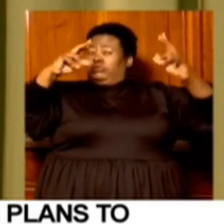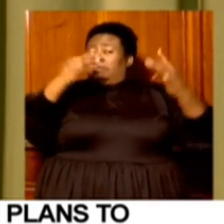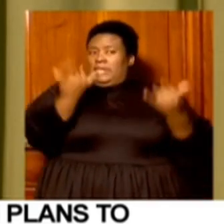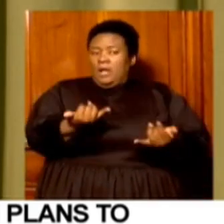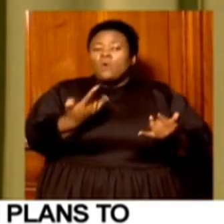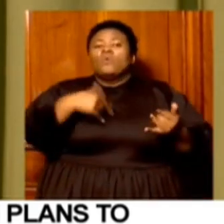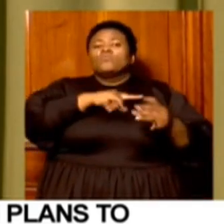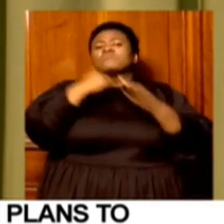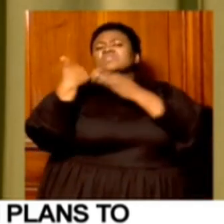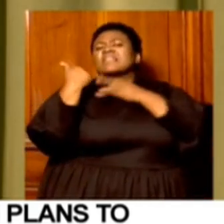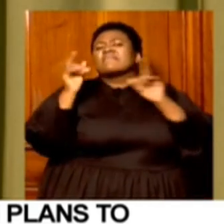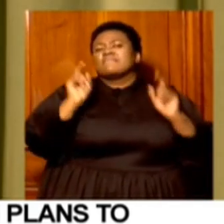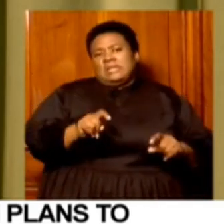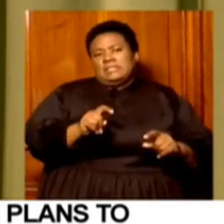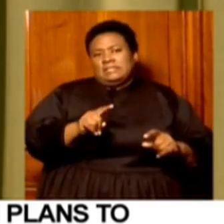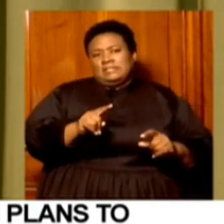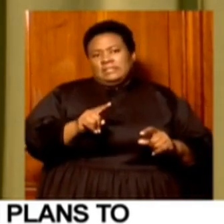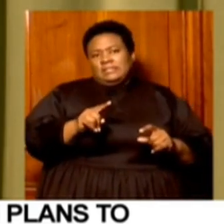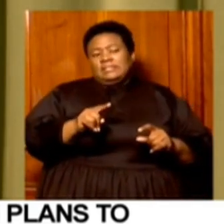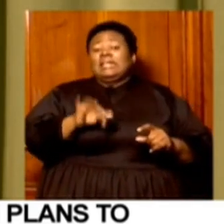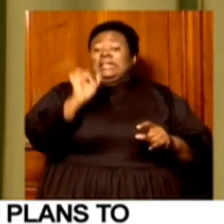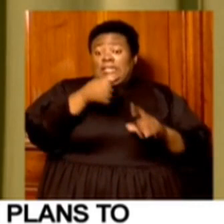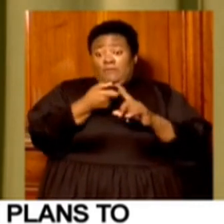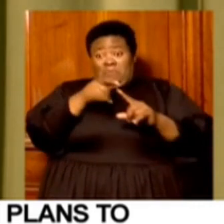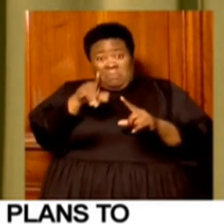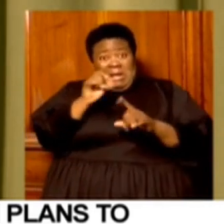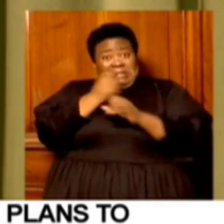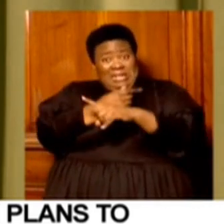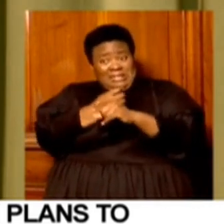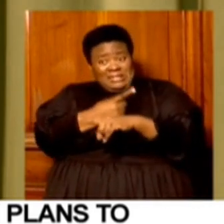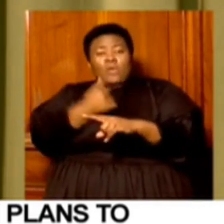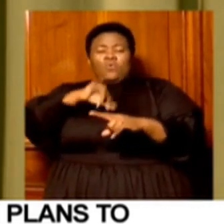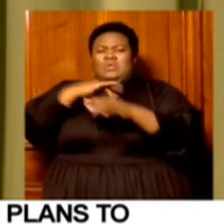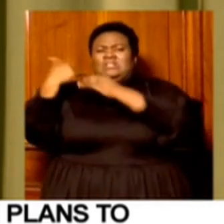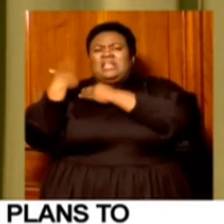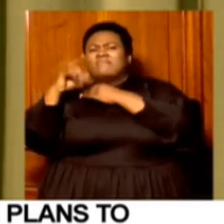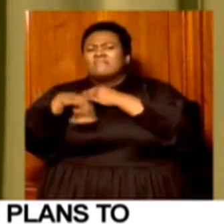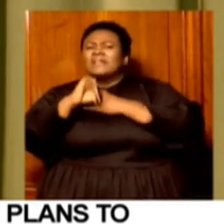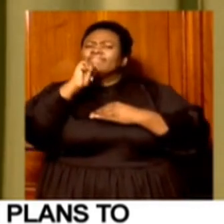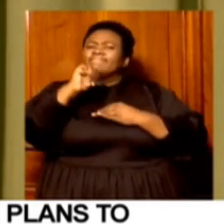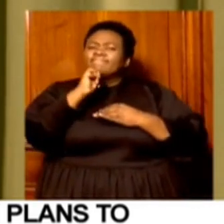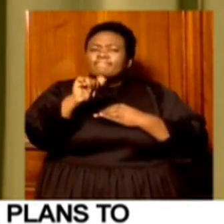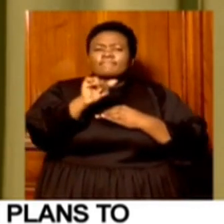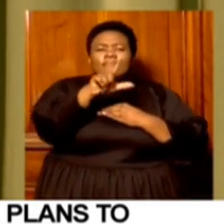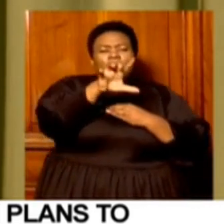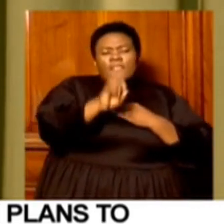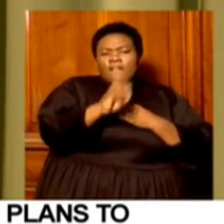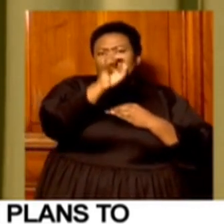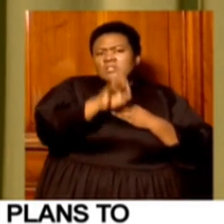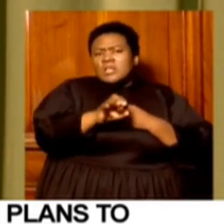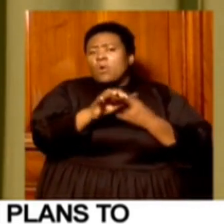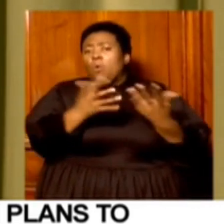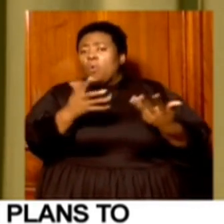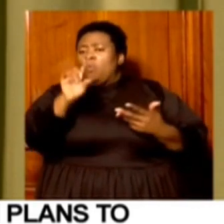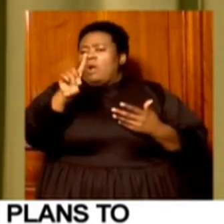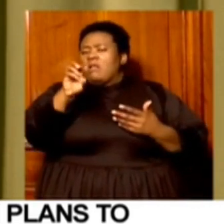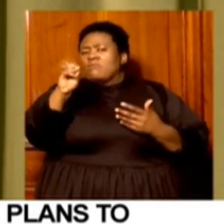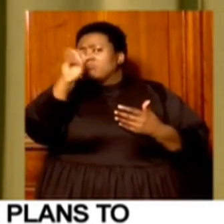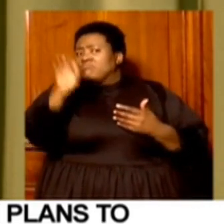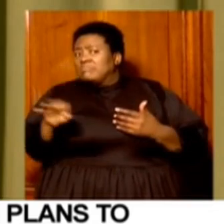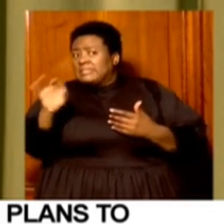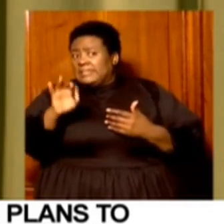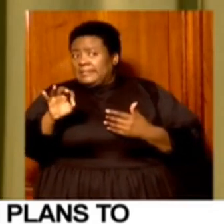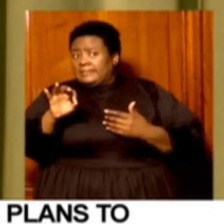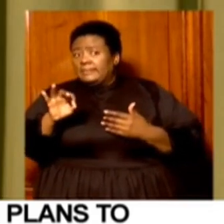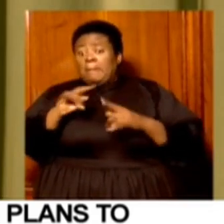safe out of those taxis. Whether we are 70 or 100%, out of those taxis, we must